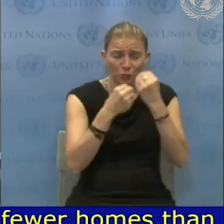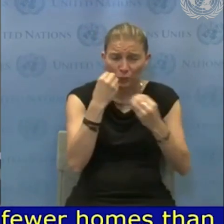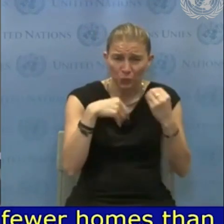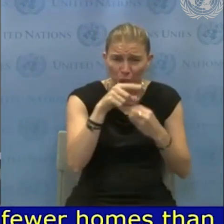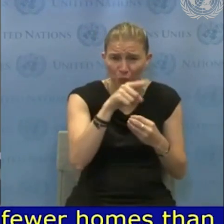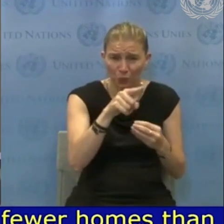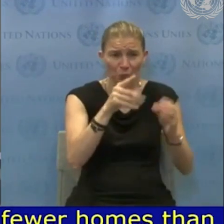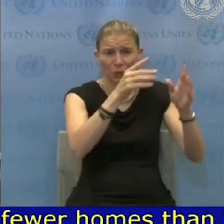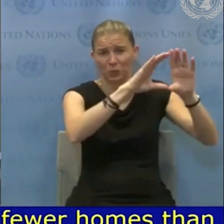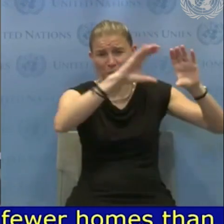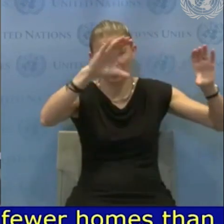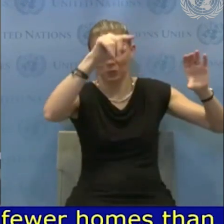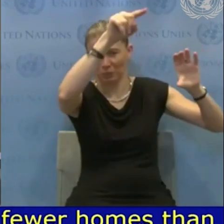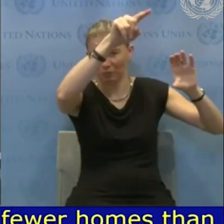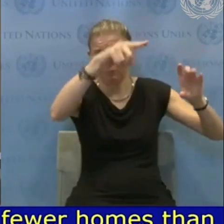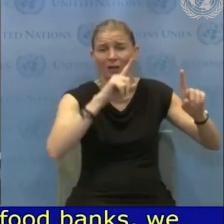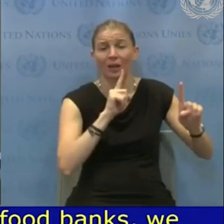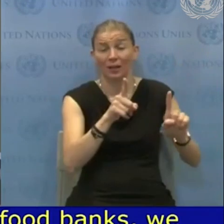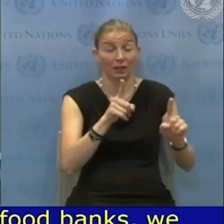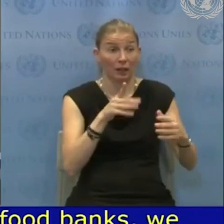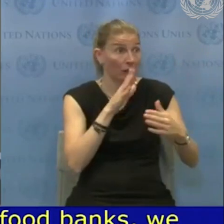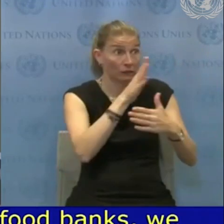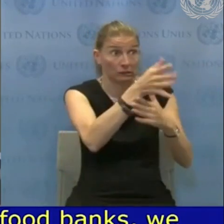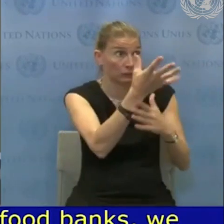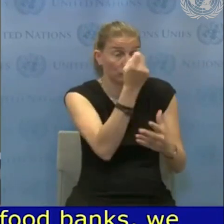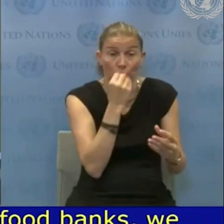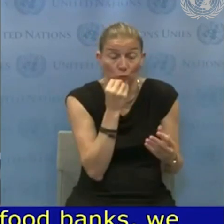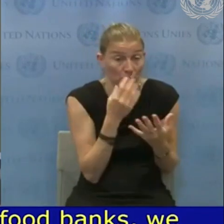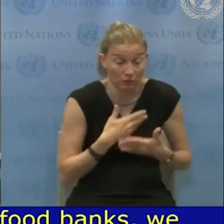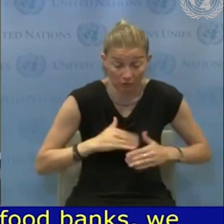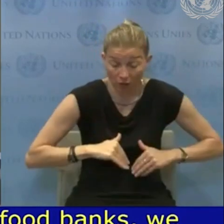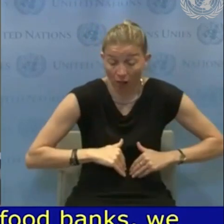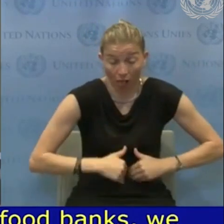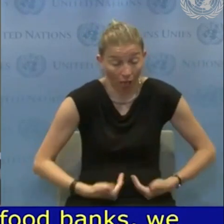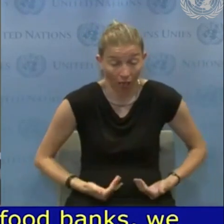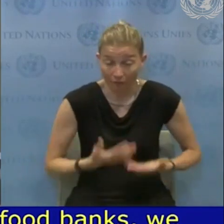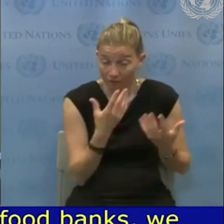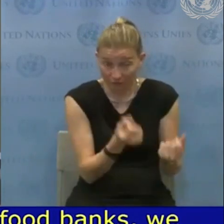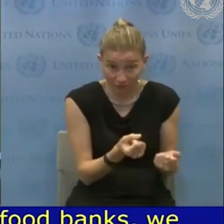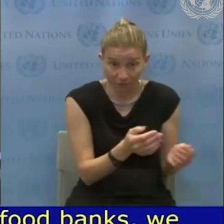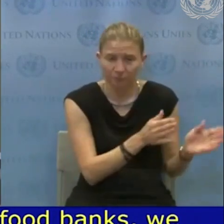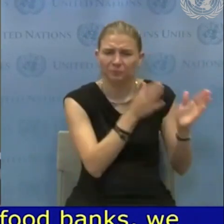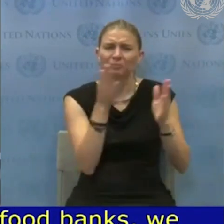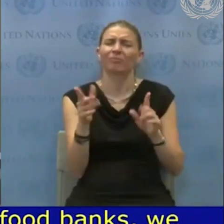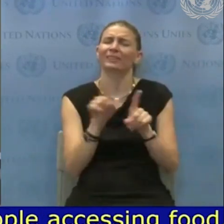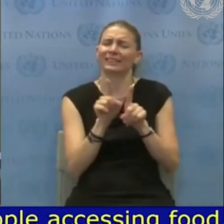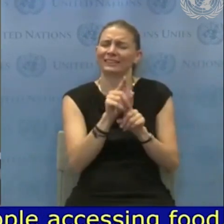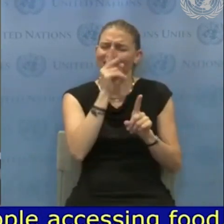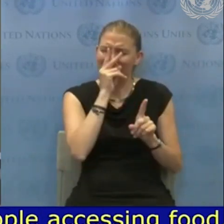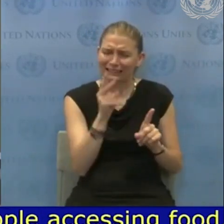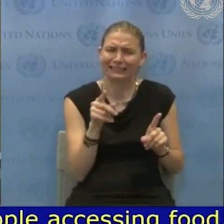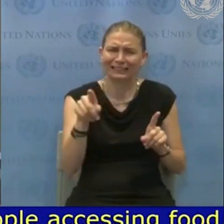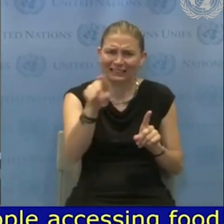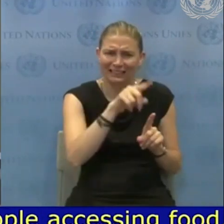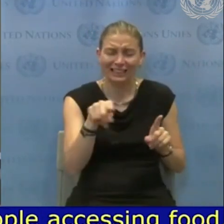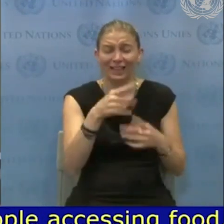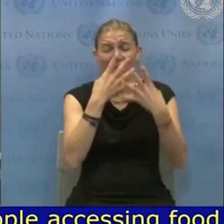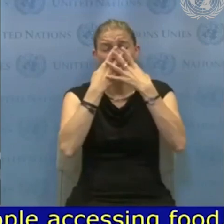very struck by some of the very significant issues we have and the suffering that we have within our